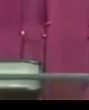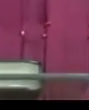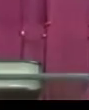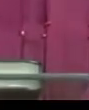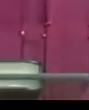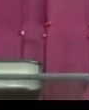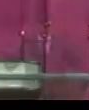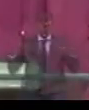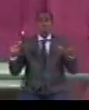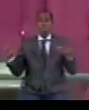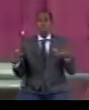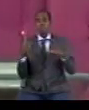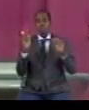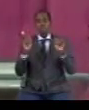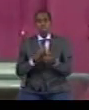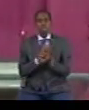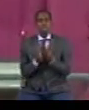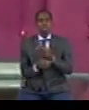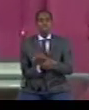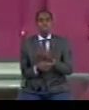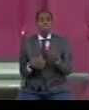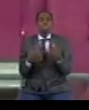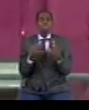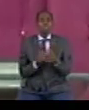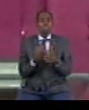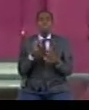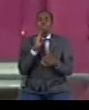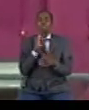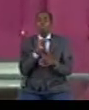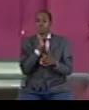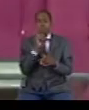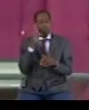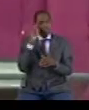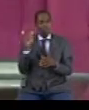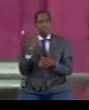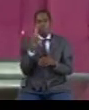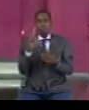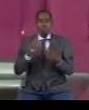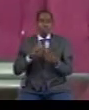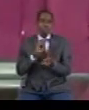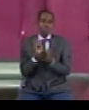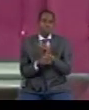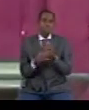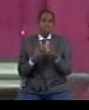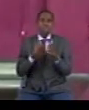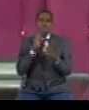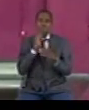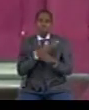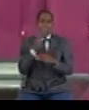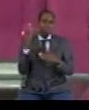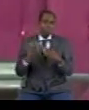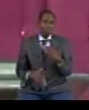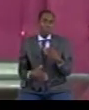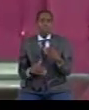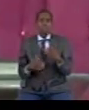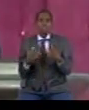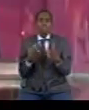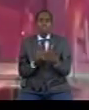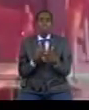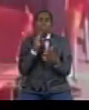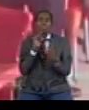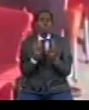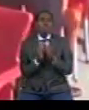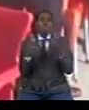alter. It is not subject to anybody uttering the gospel. It is fixed, it is complete, it is without any